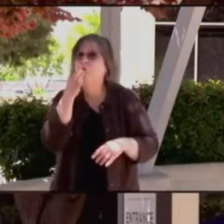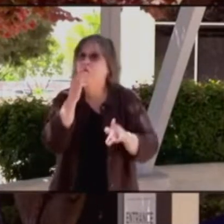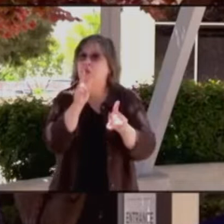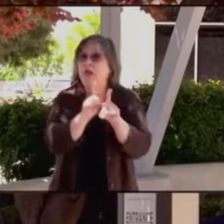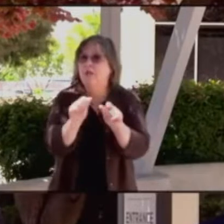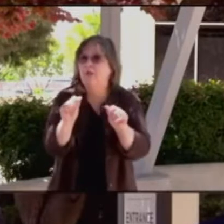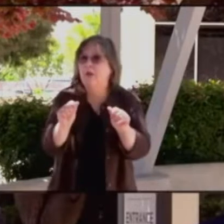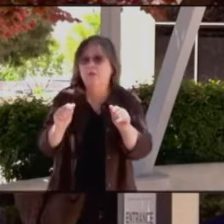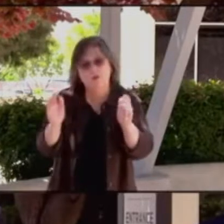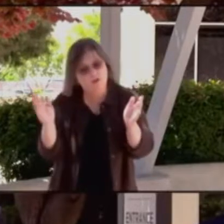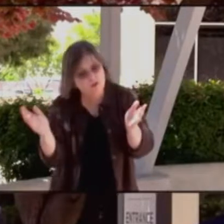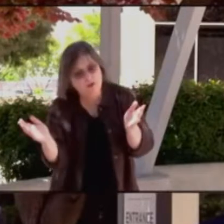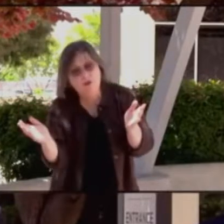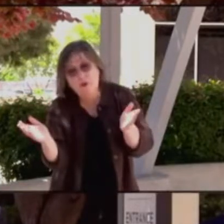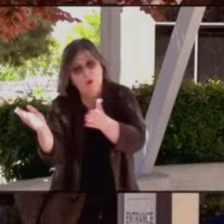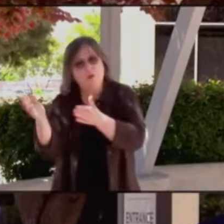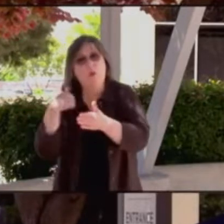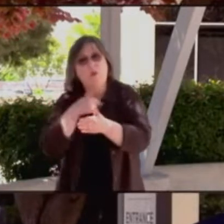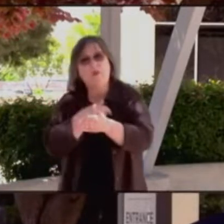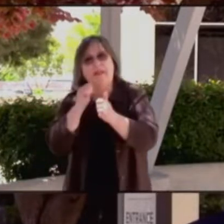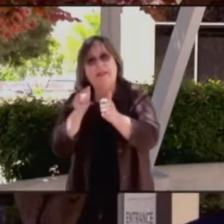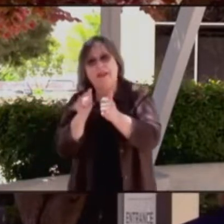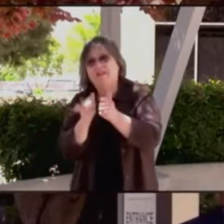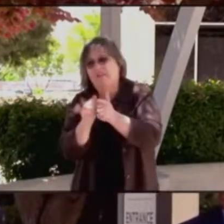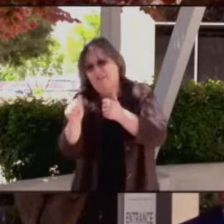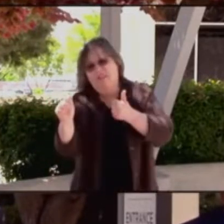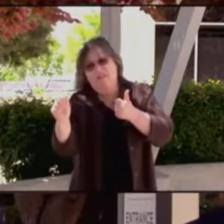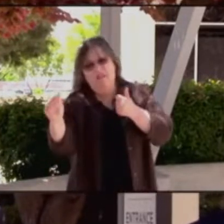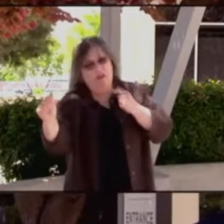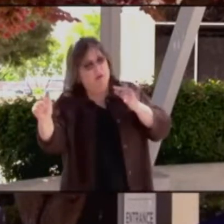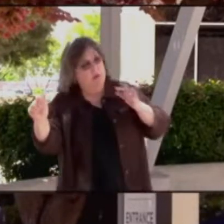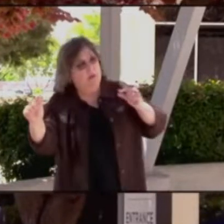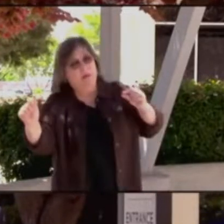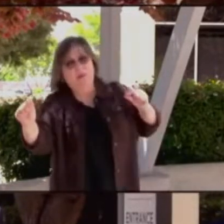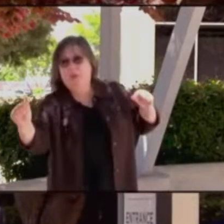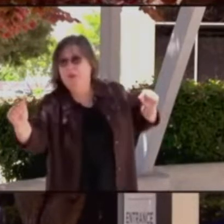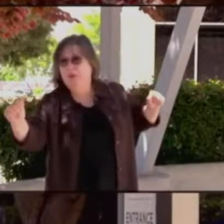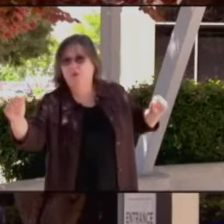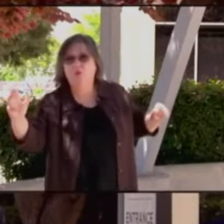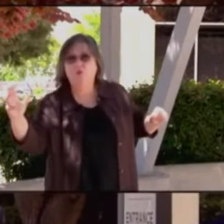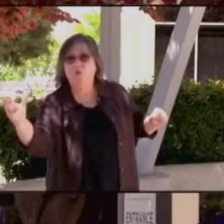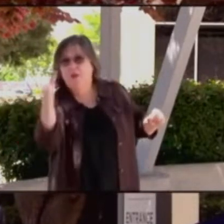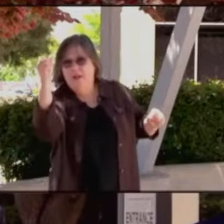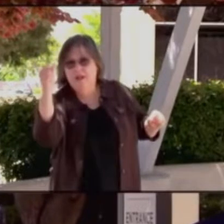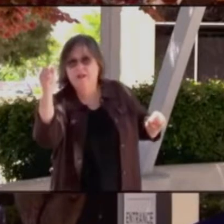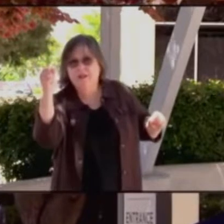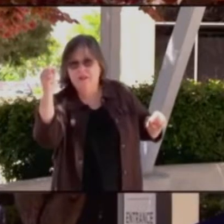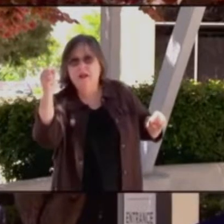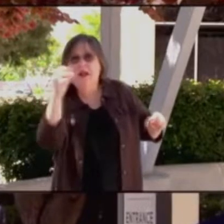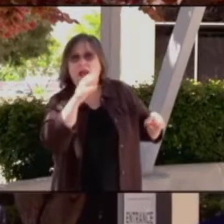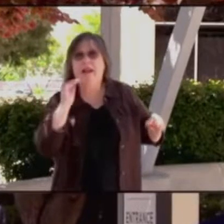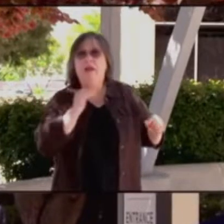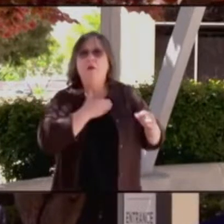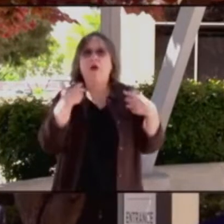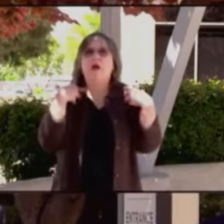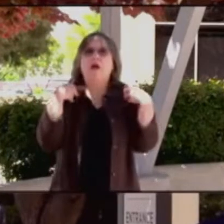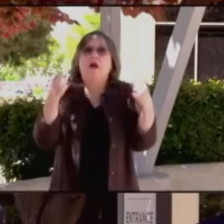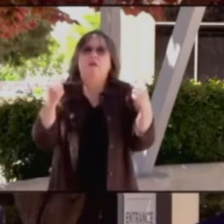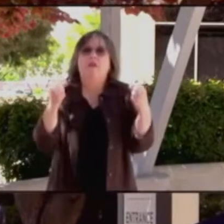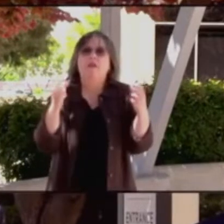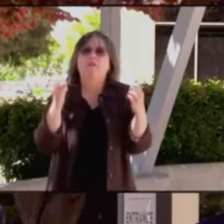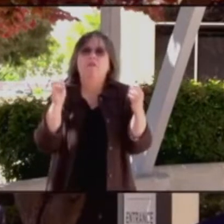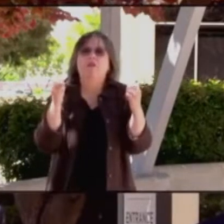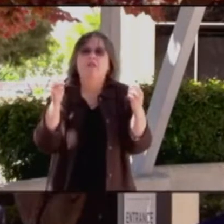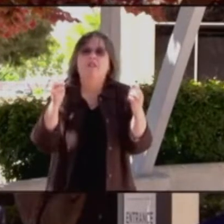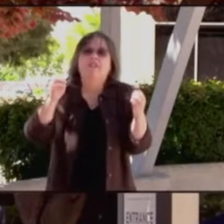win this race and bring this health emergency to a close, at least in this area. So